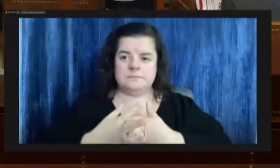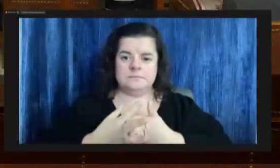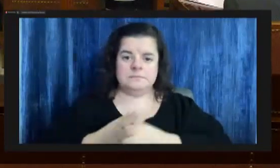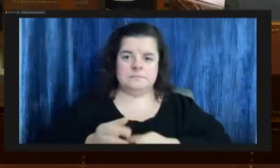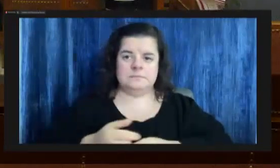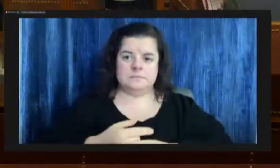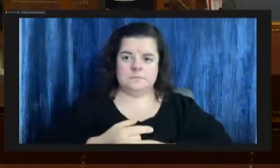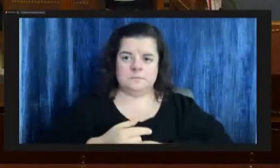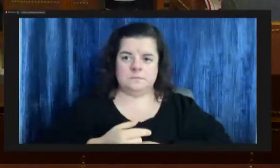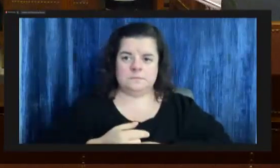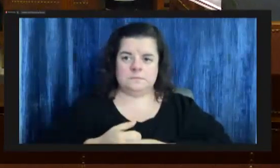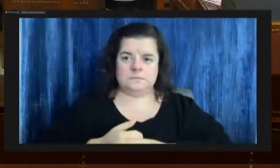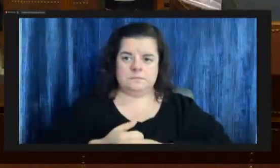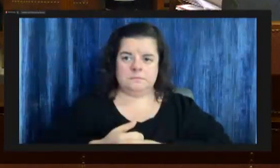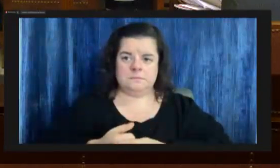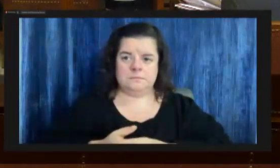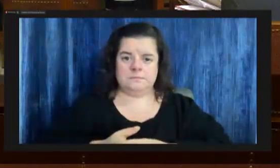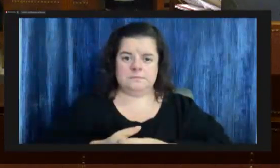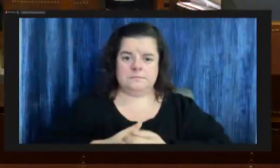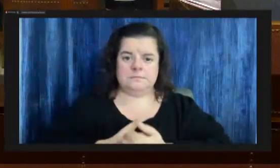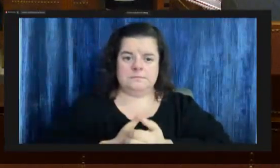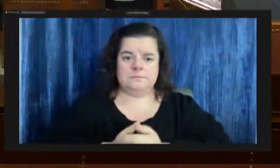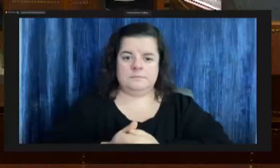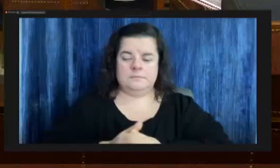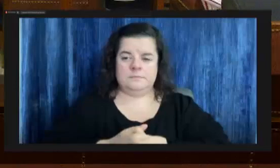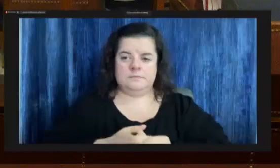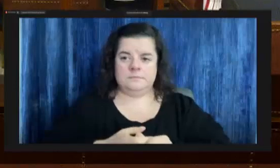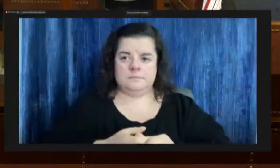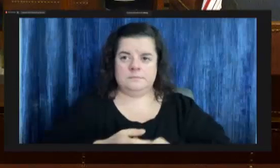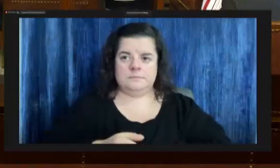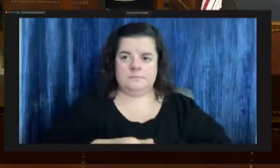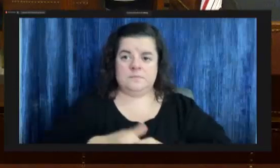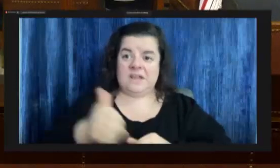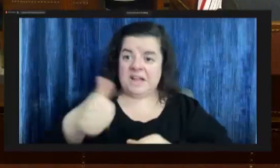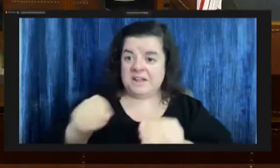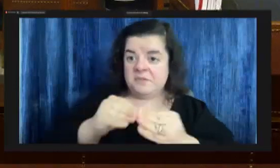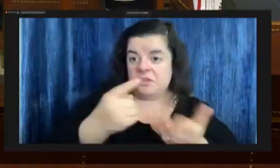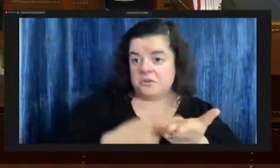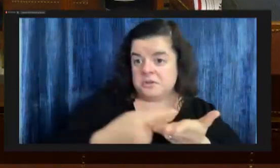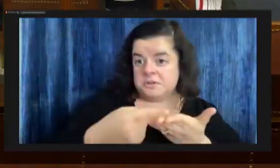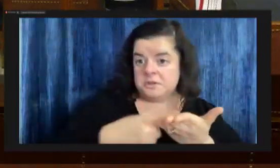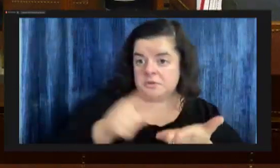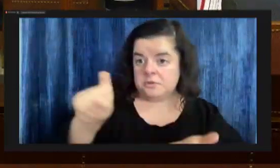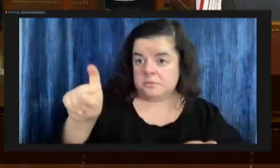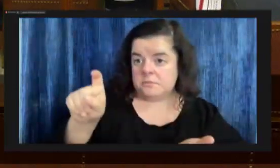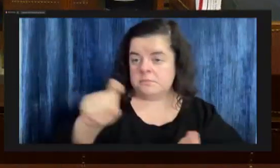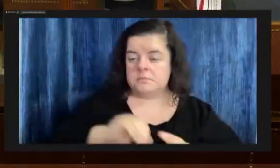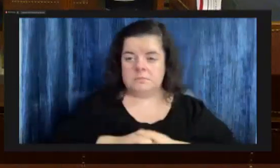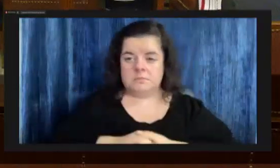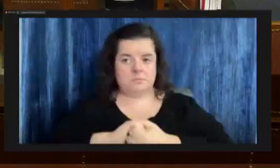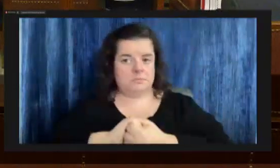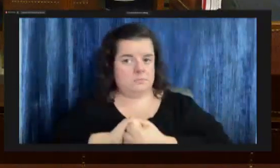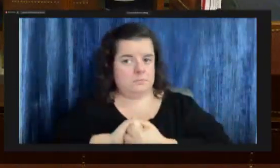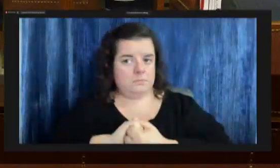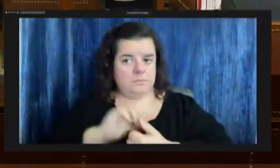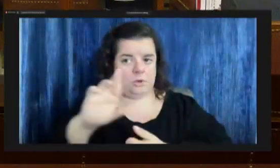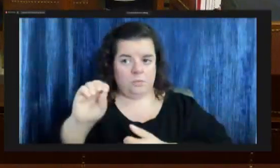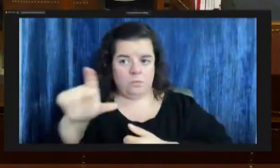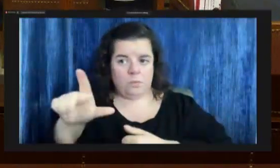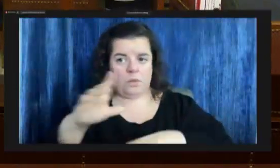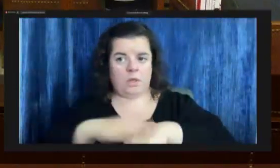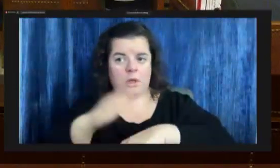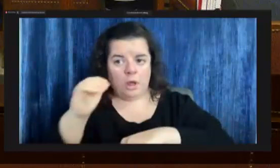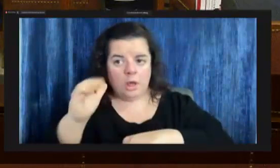Yeah. Yes. Good. Because we're not. So, any further discussion? No. This should be roll call, then. Yes, so, it has to be